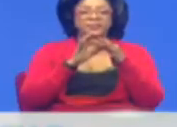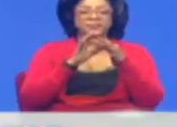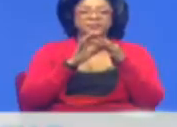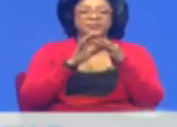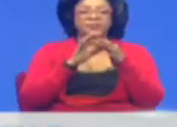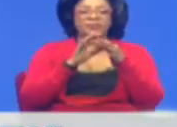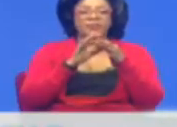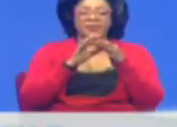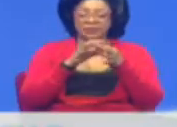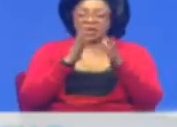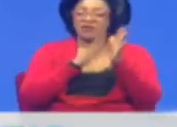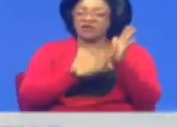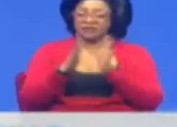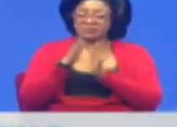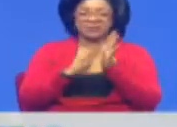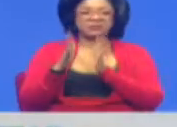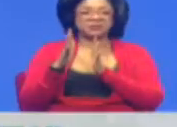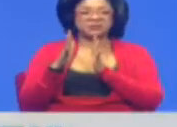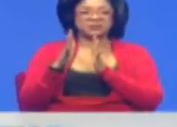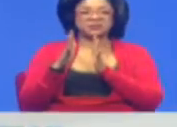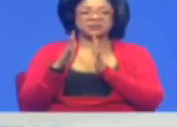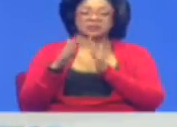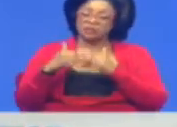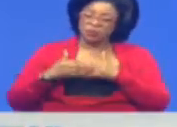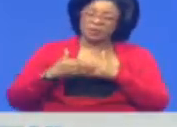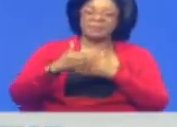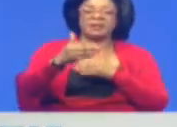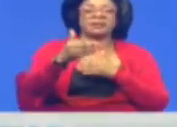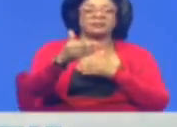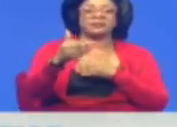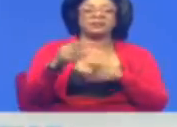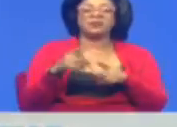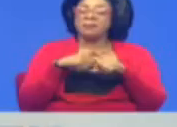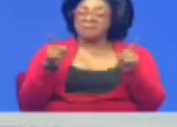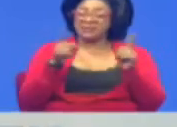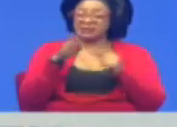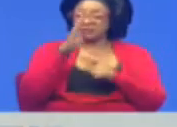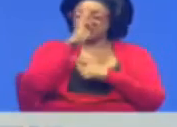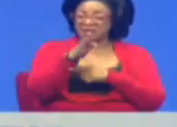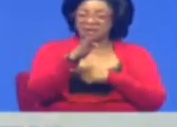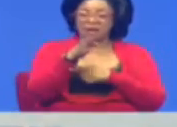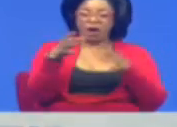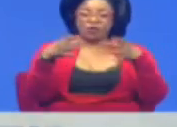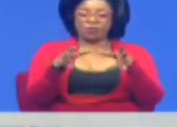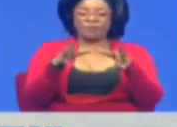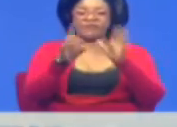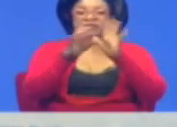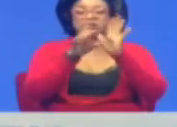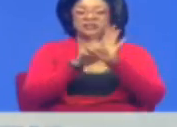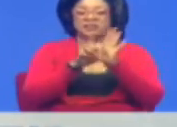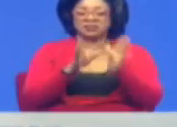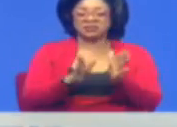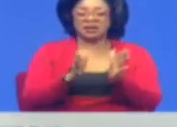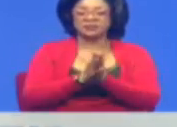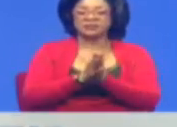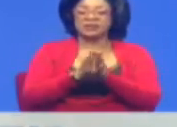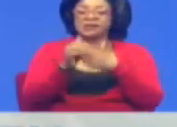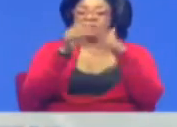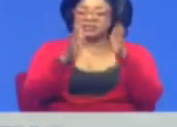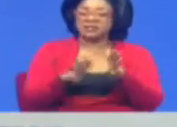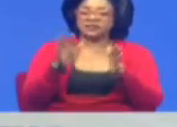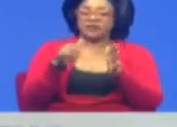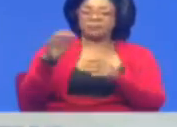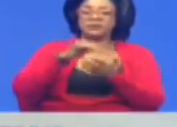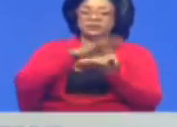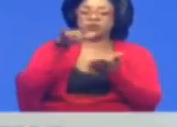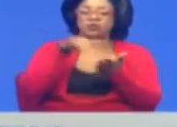consensus arrangement na tuende mbele. But this Sunday, a group of legislators and leaders from Central Kenya met in Kiambu